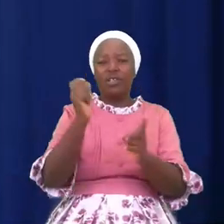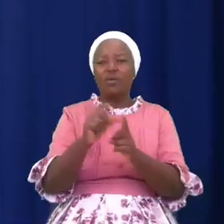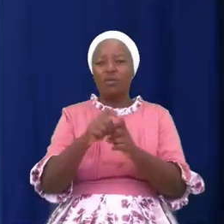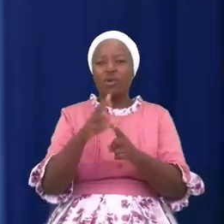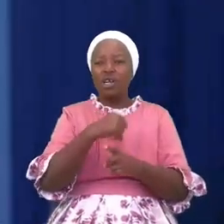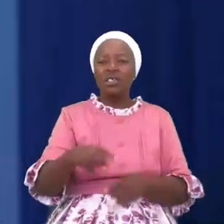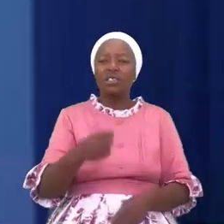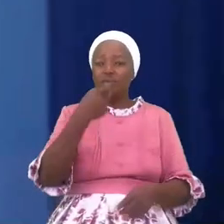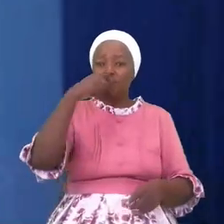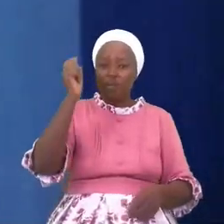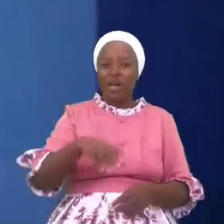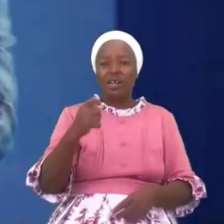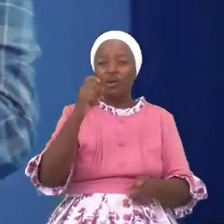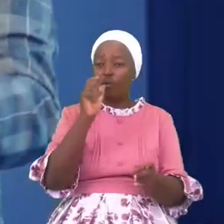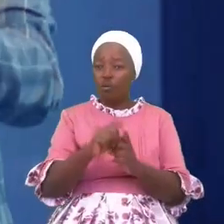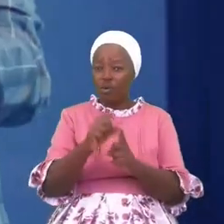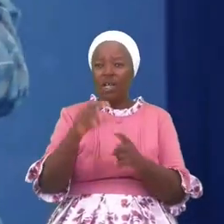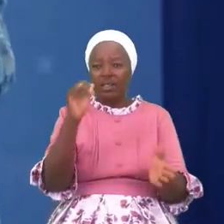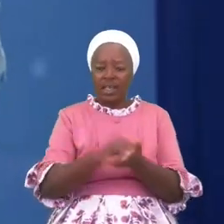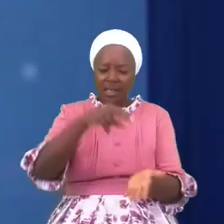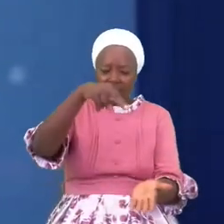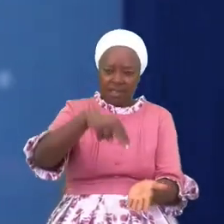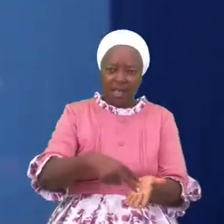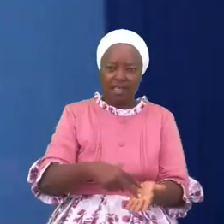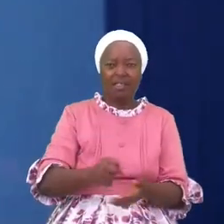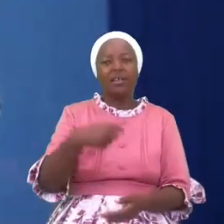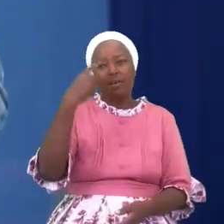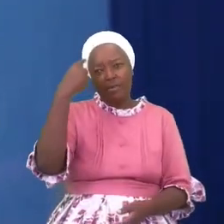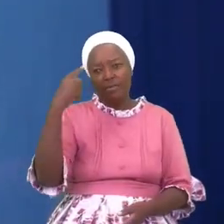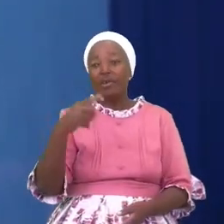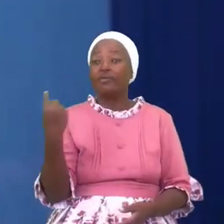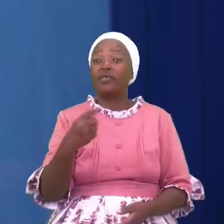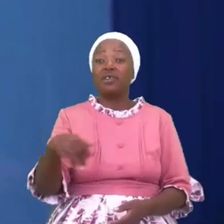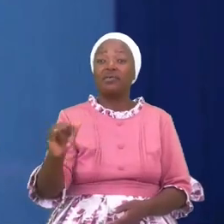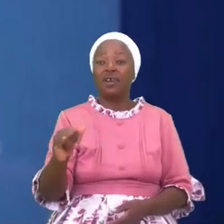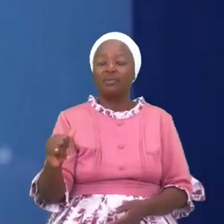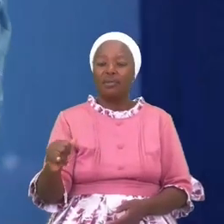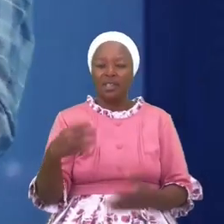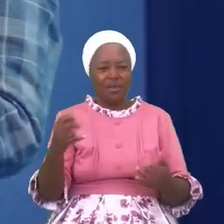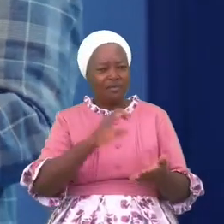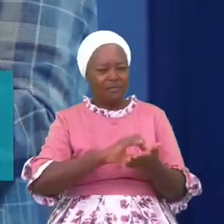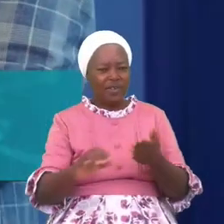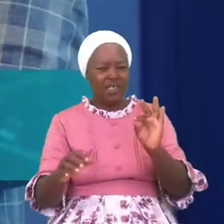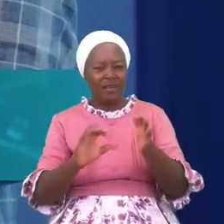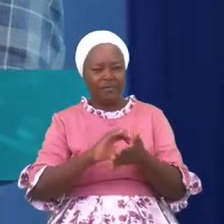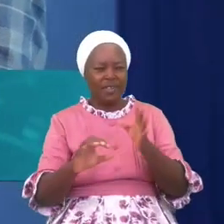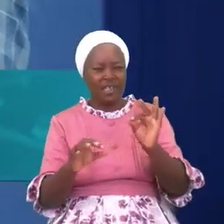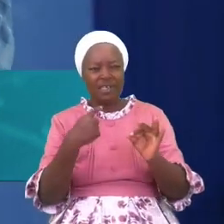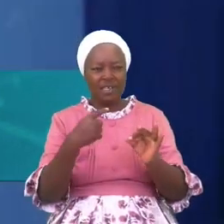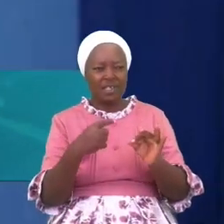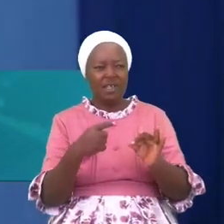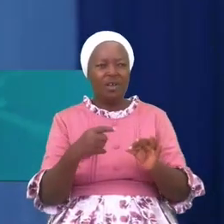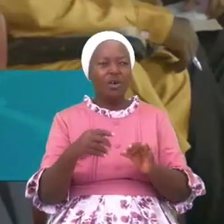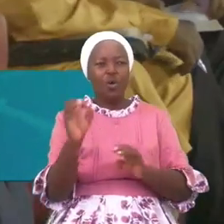stands forever. Look at verse 9. In verse 9 it says, so Zion that bringeth good